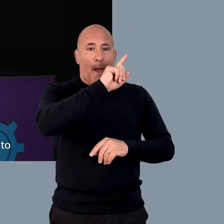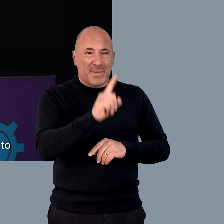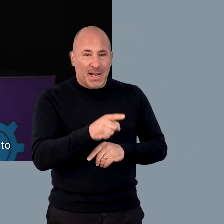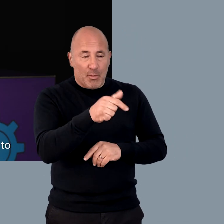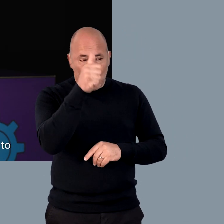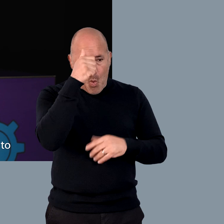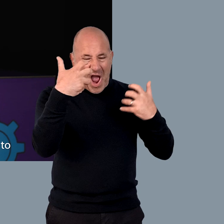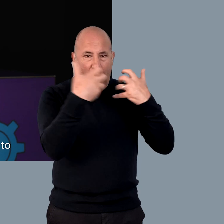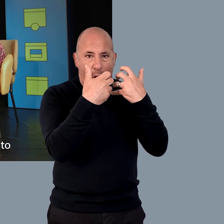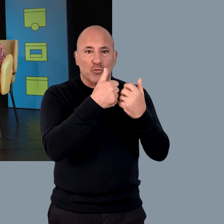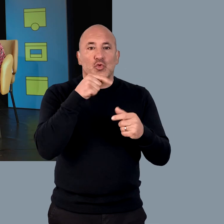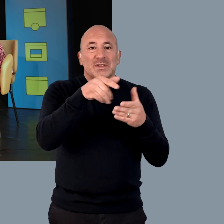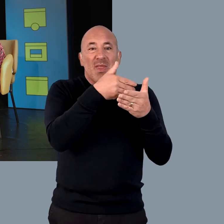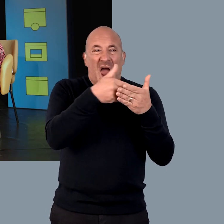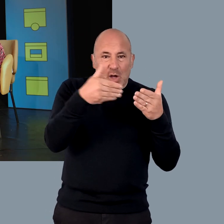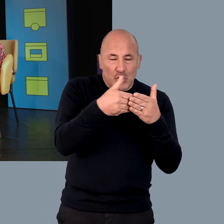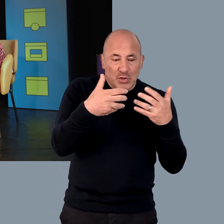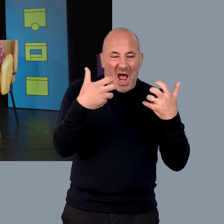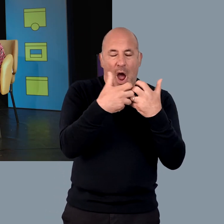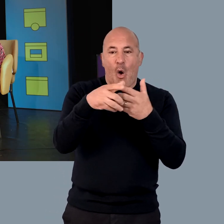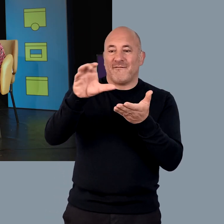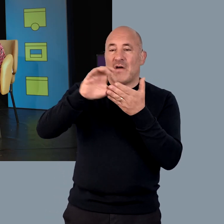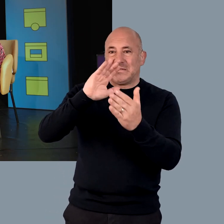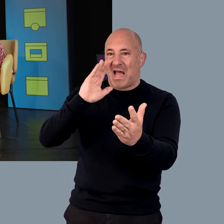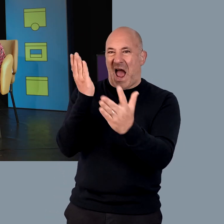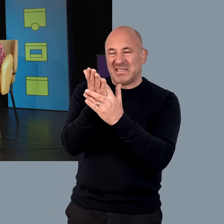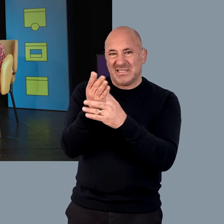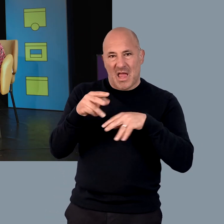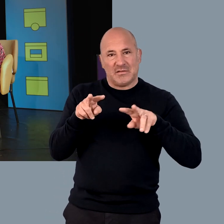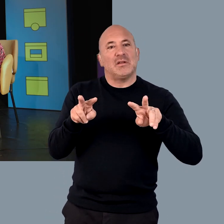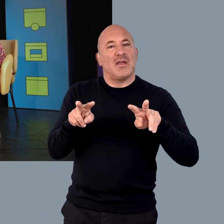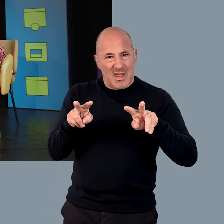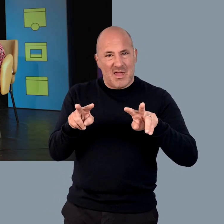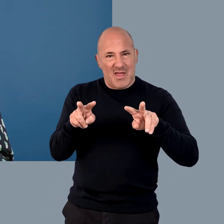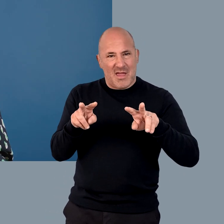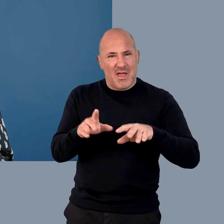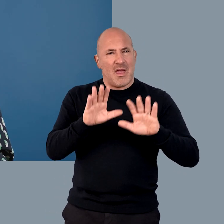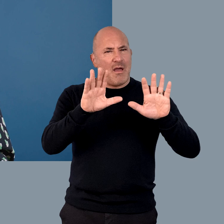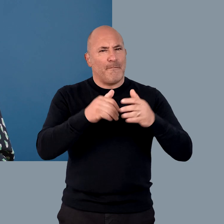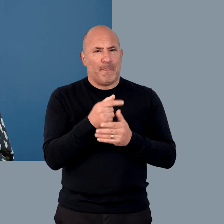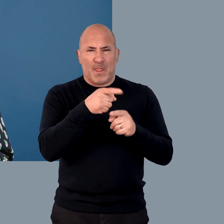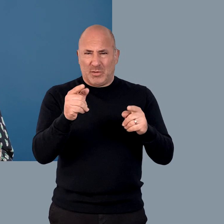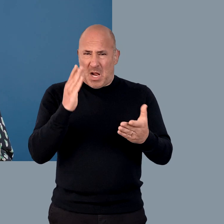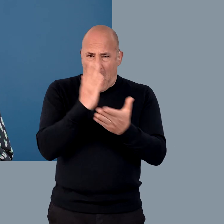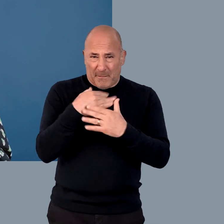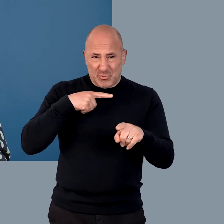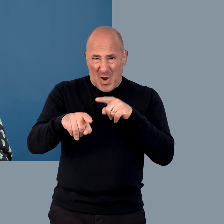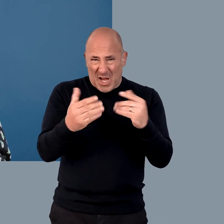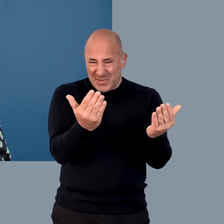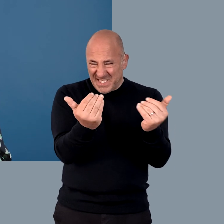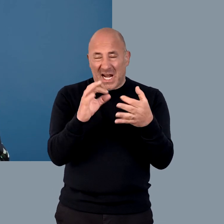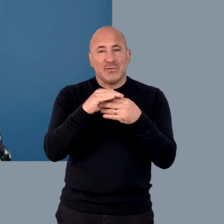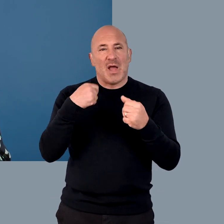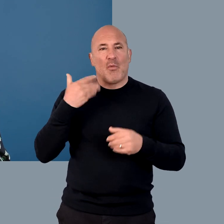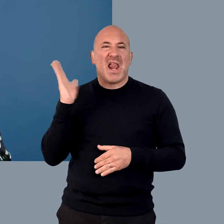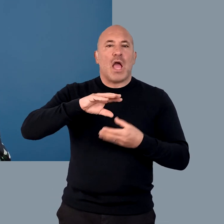other people know how to talk to that language and how to access those funds. But those who we are genuinely